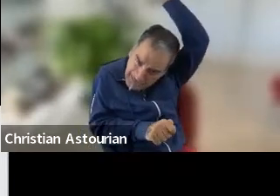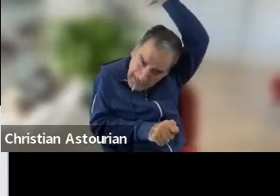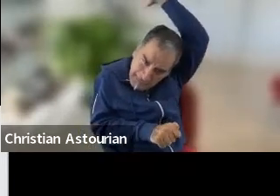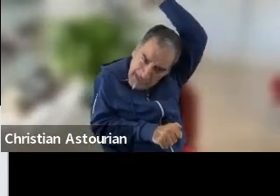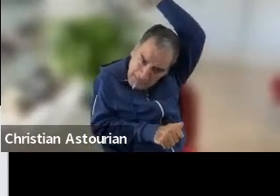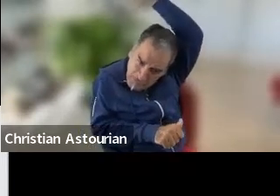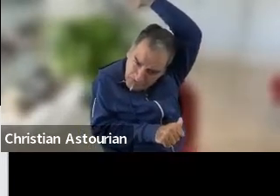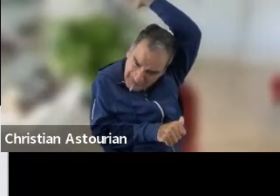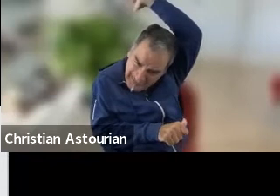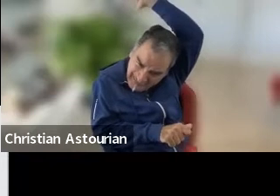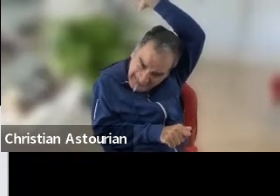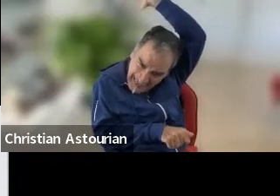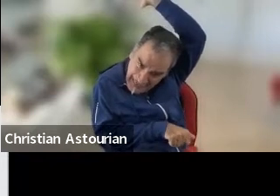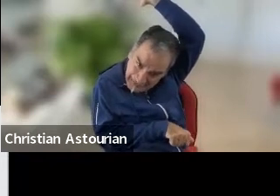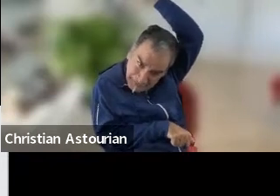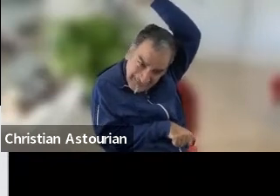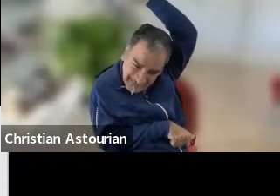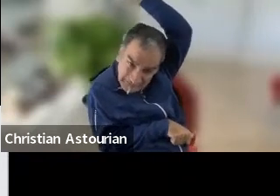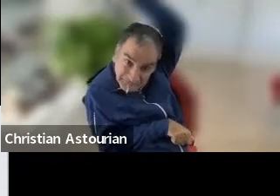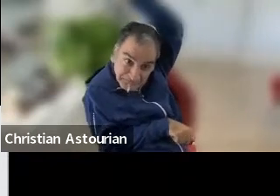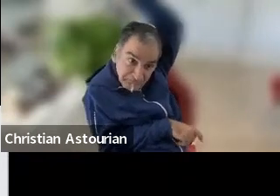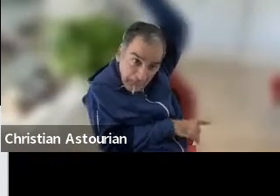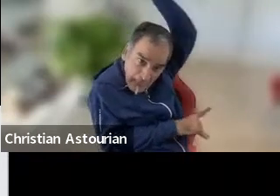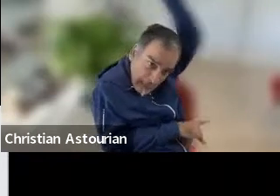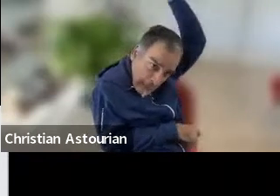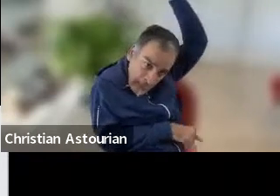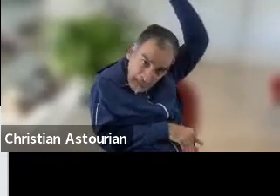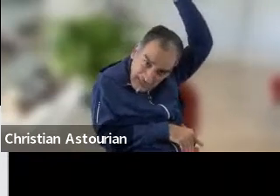Can we move to the next slide, please?